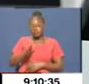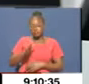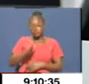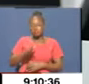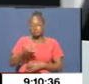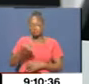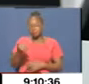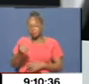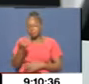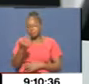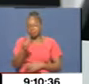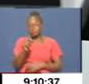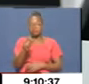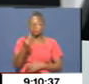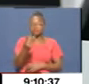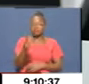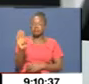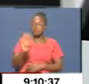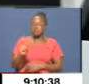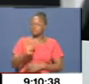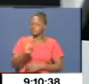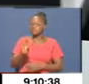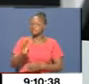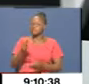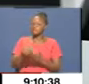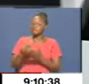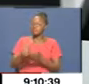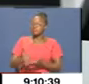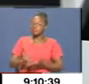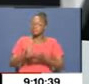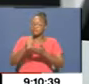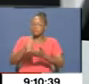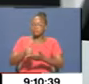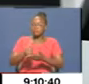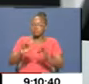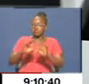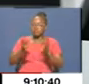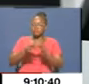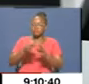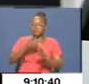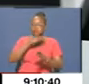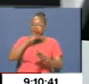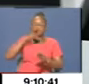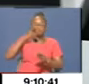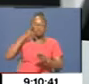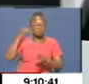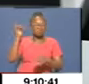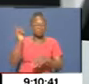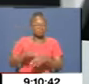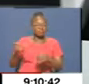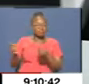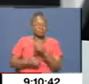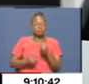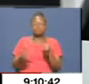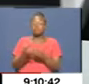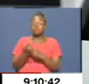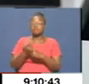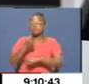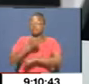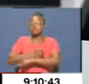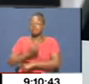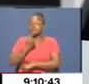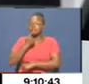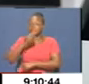1.2 billion shillings to help sustain families affected by drought in the month of November. This even as schools in Turkana